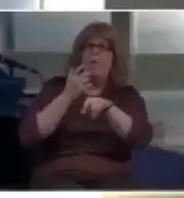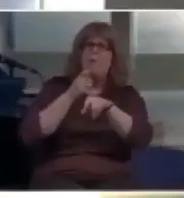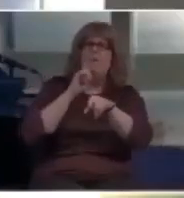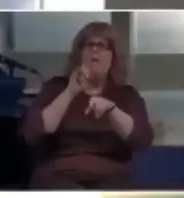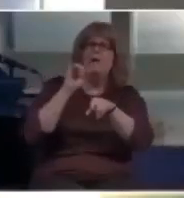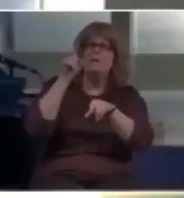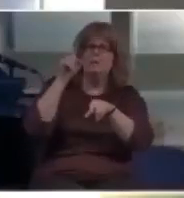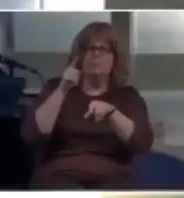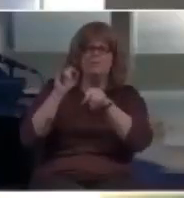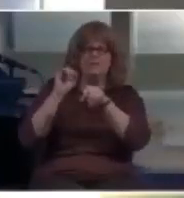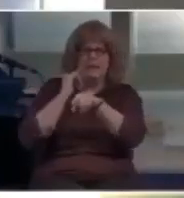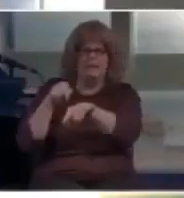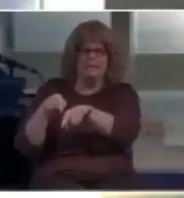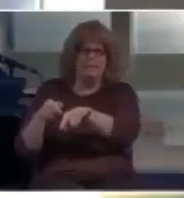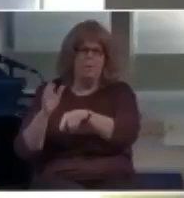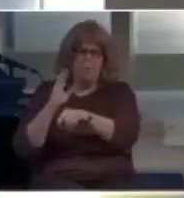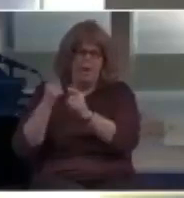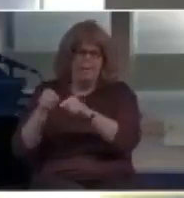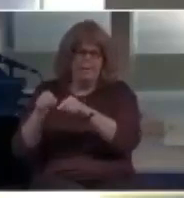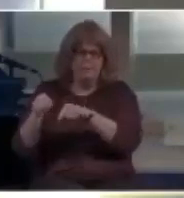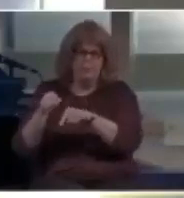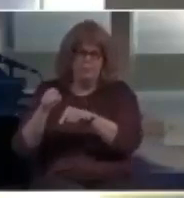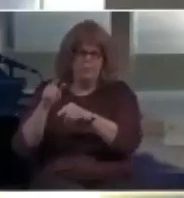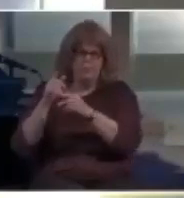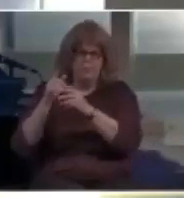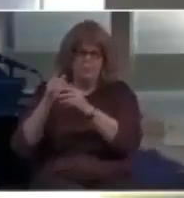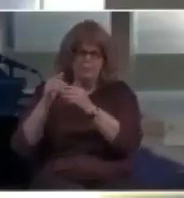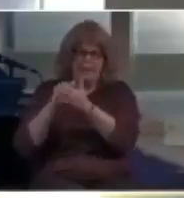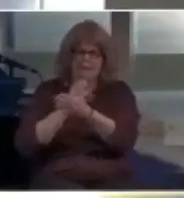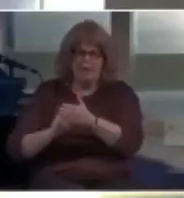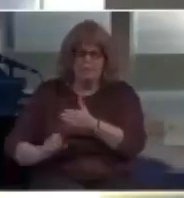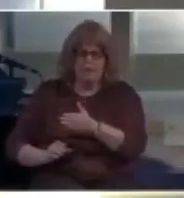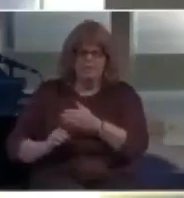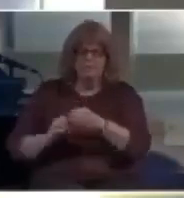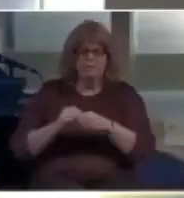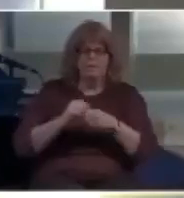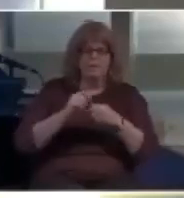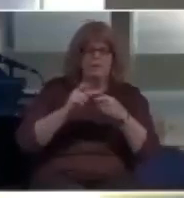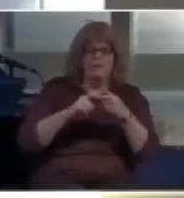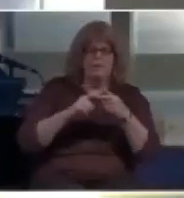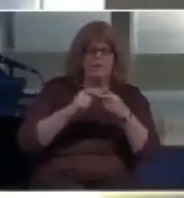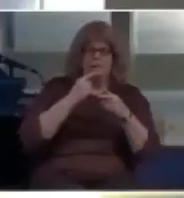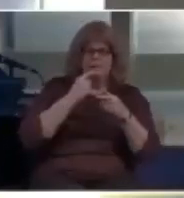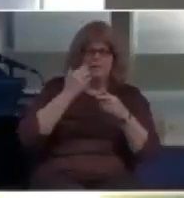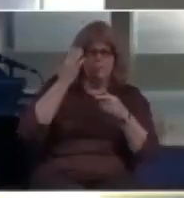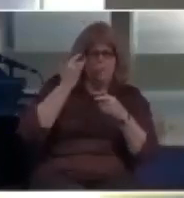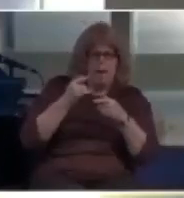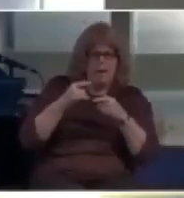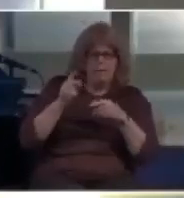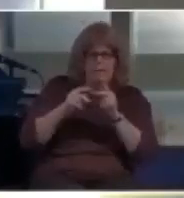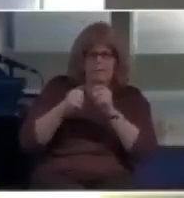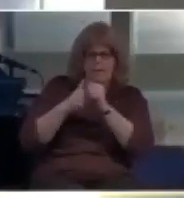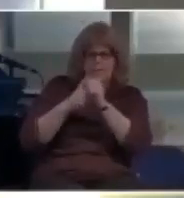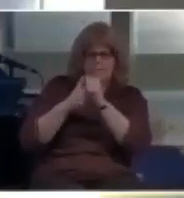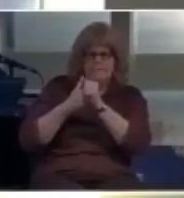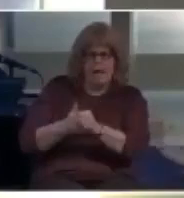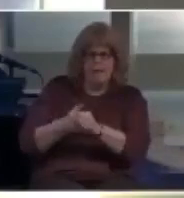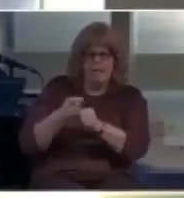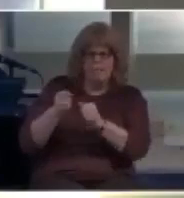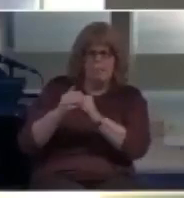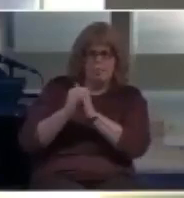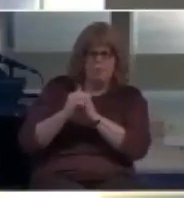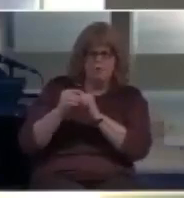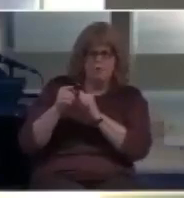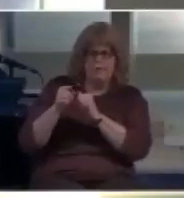idea. And so he goes on, and so why do they follow and worship him? Why is it they follow